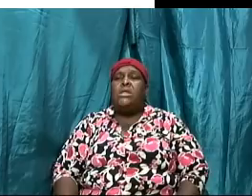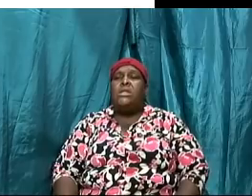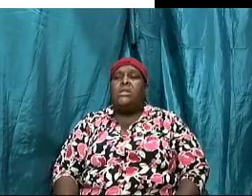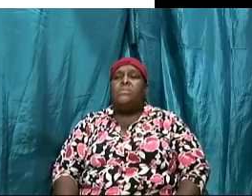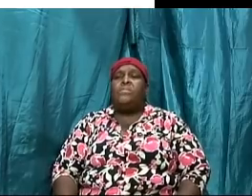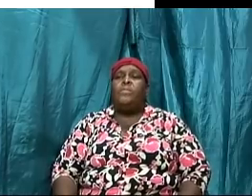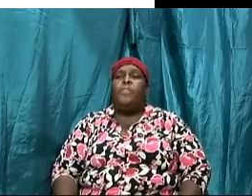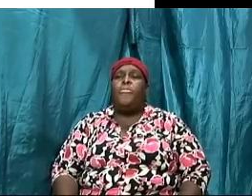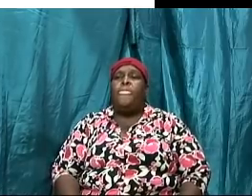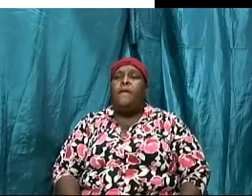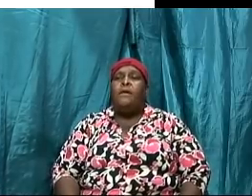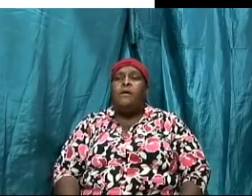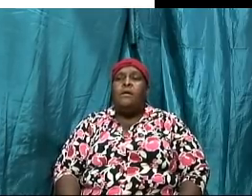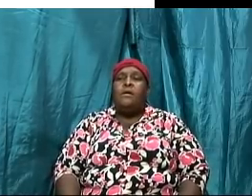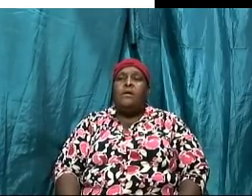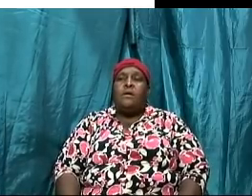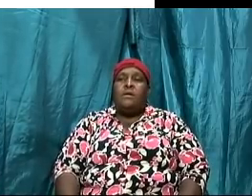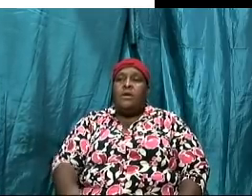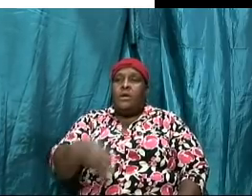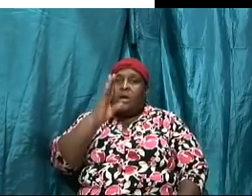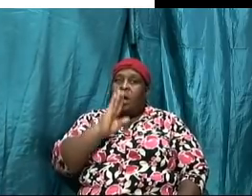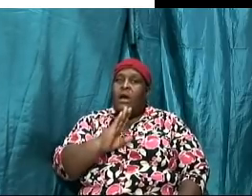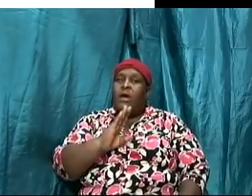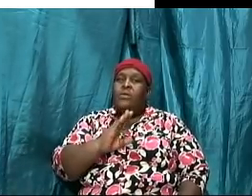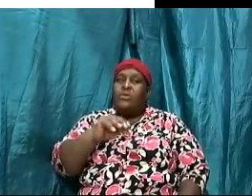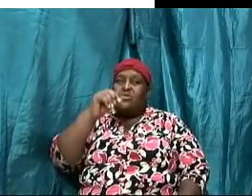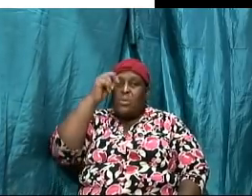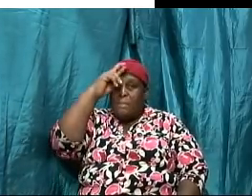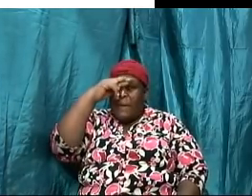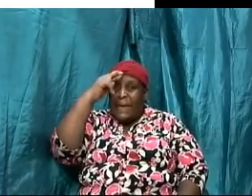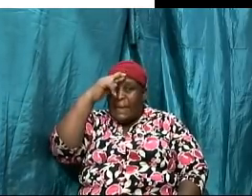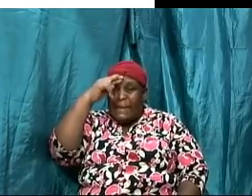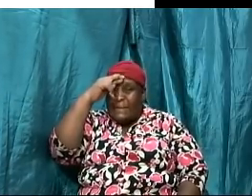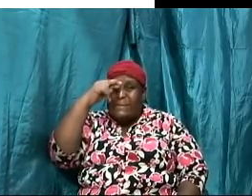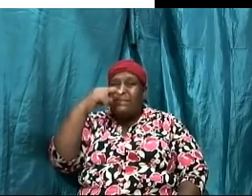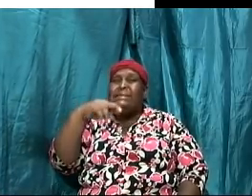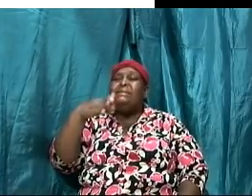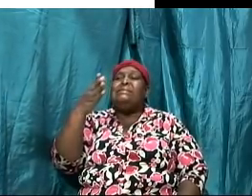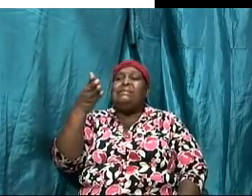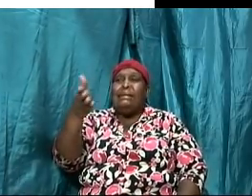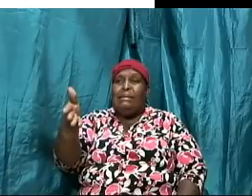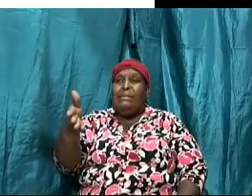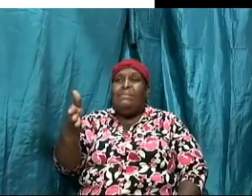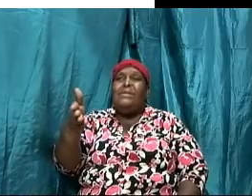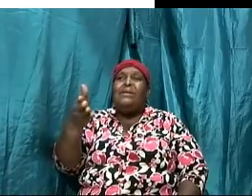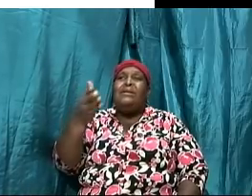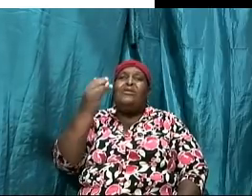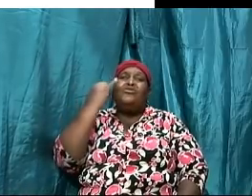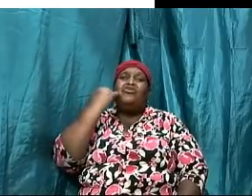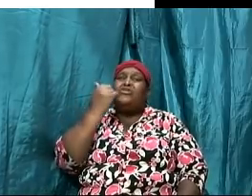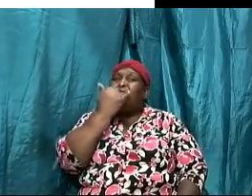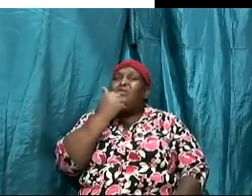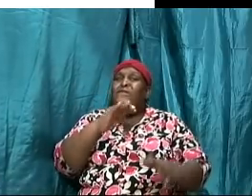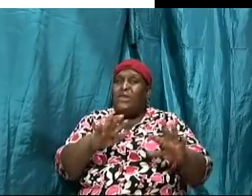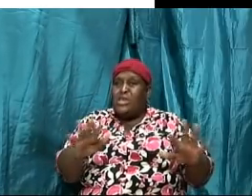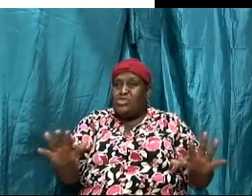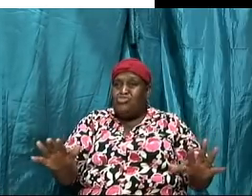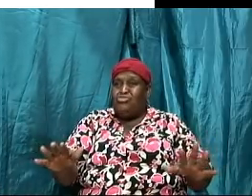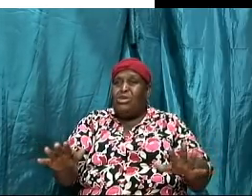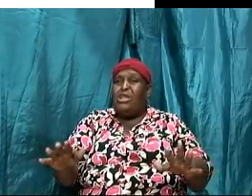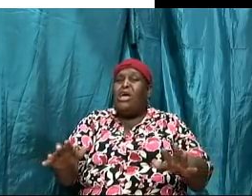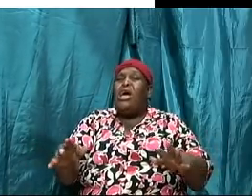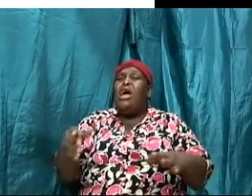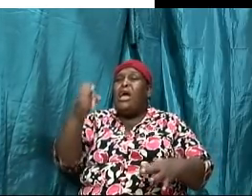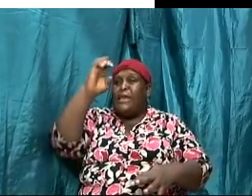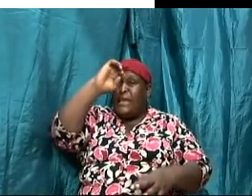mention of the term Sabbath to them as Israelites. God is reminding them that, look here, I've set up something